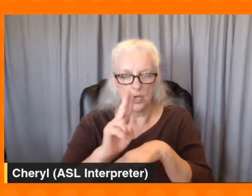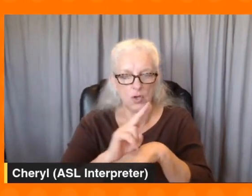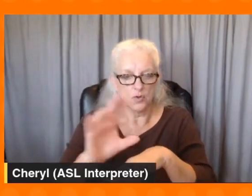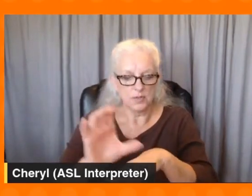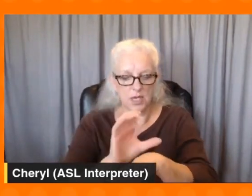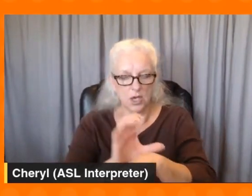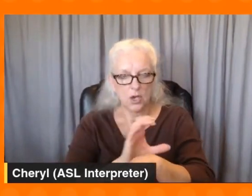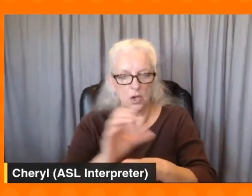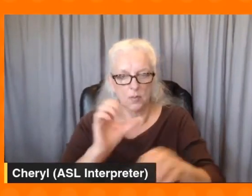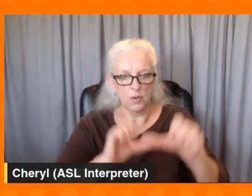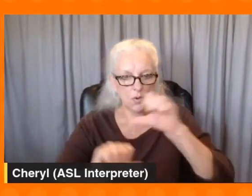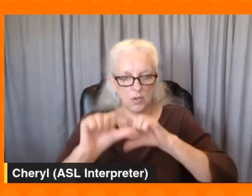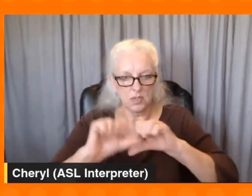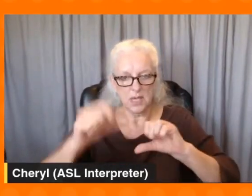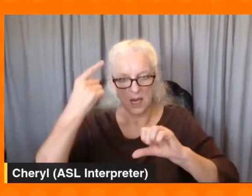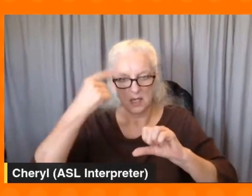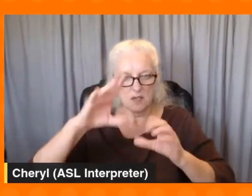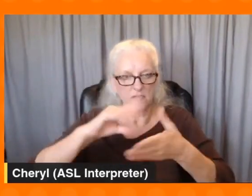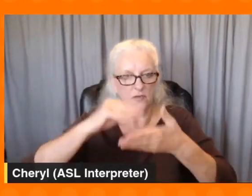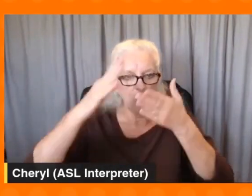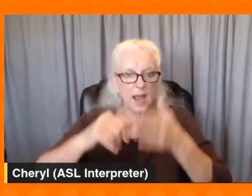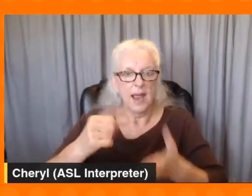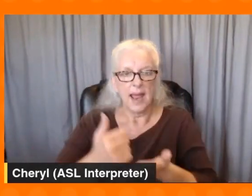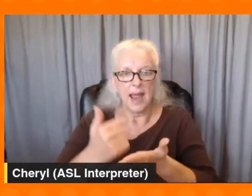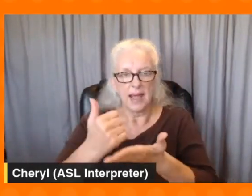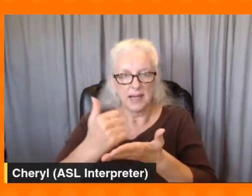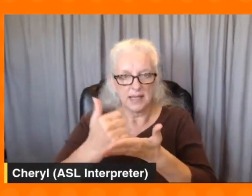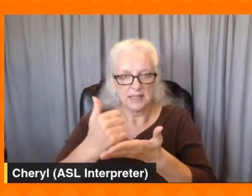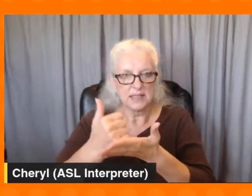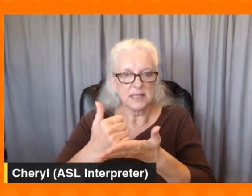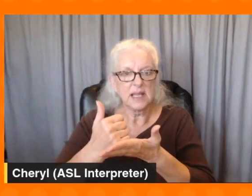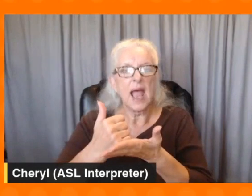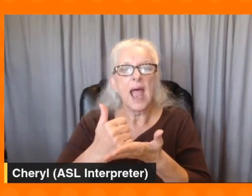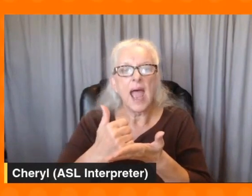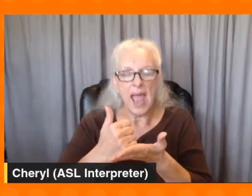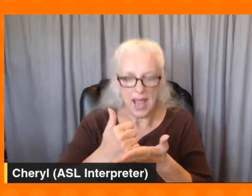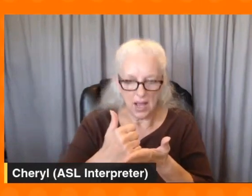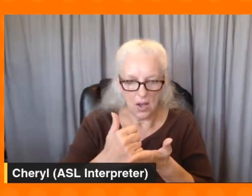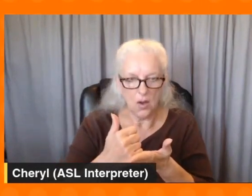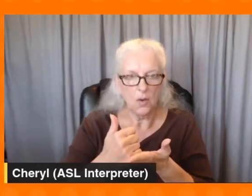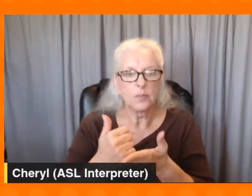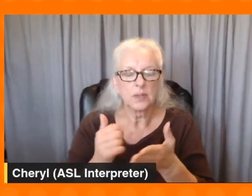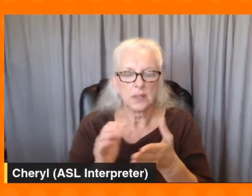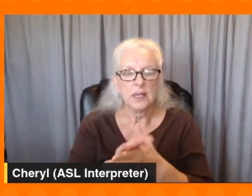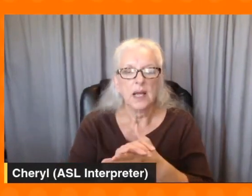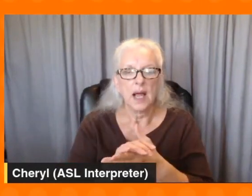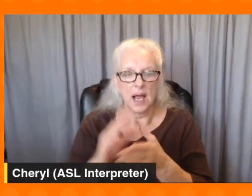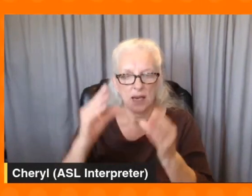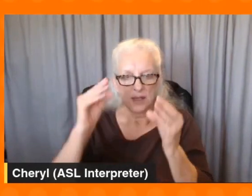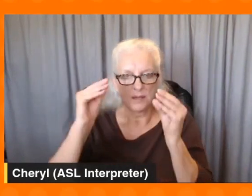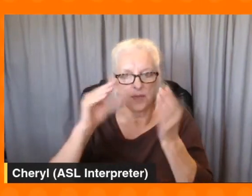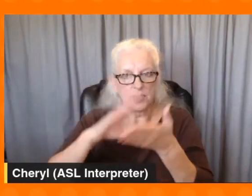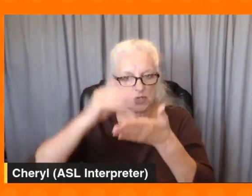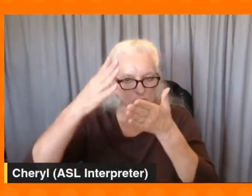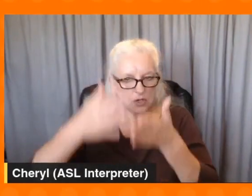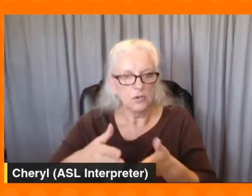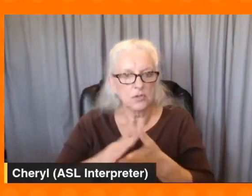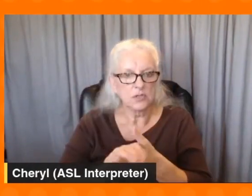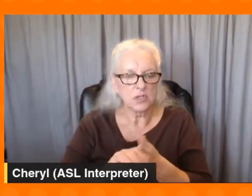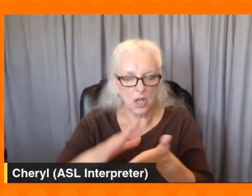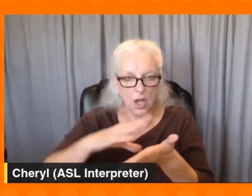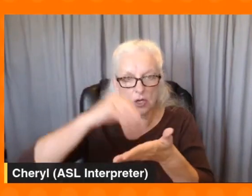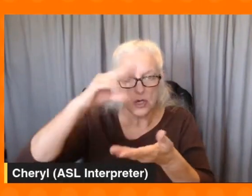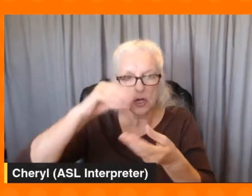students. And the goal of this program is actually to expand systematic capacity for equitable, scalable, and sustainable computer science education